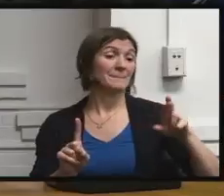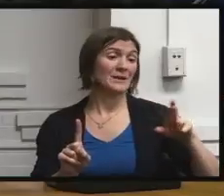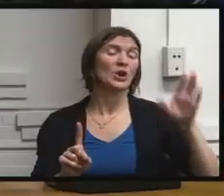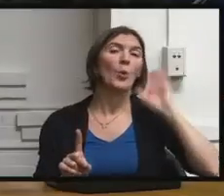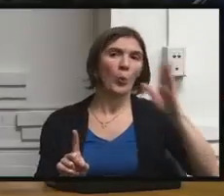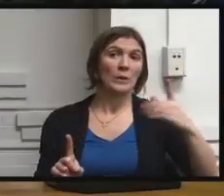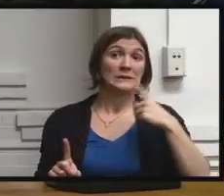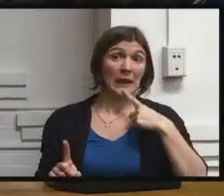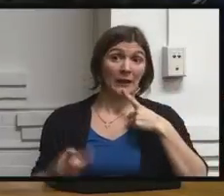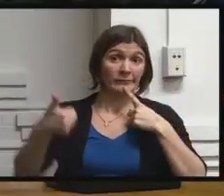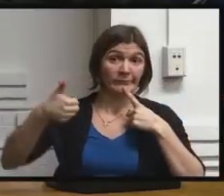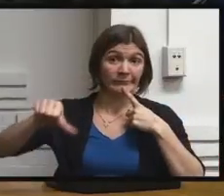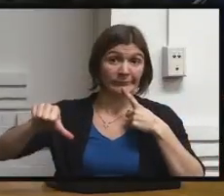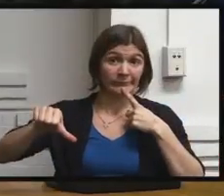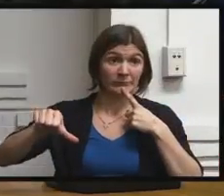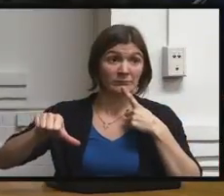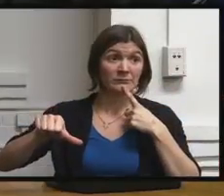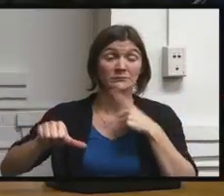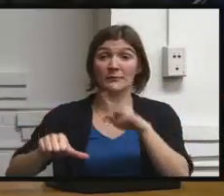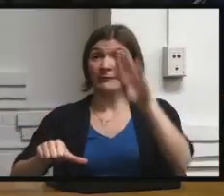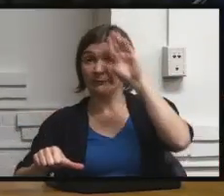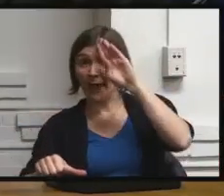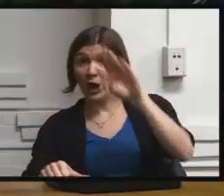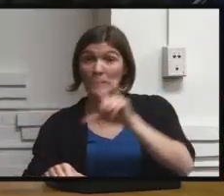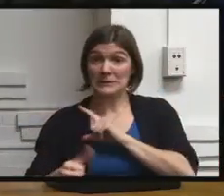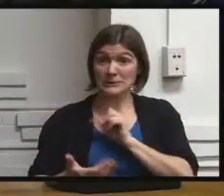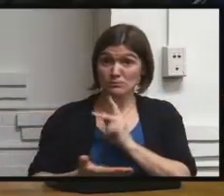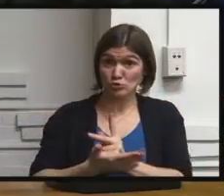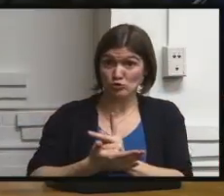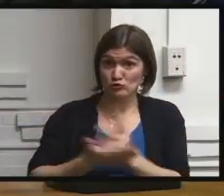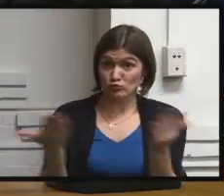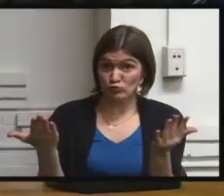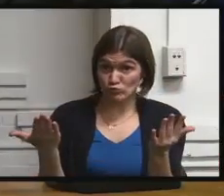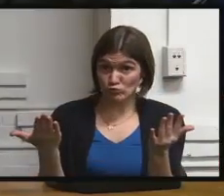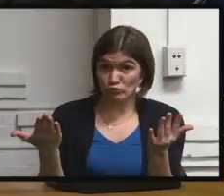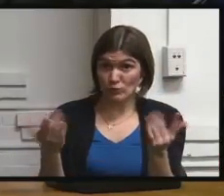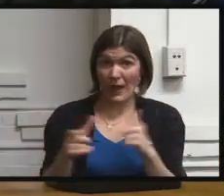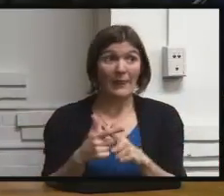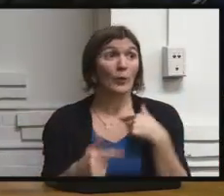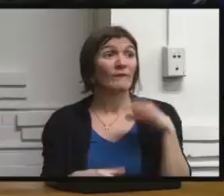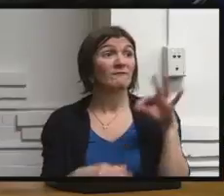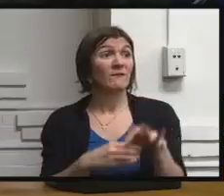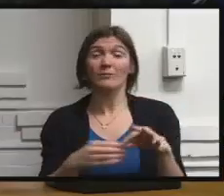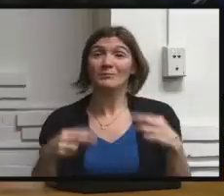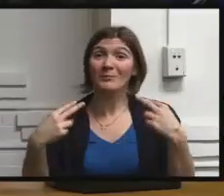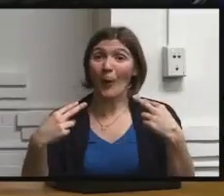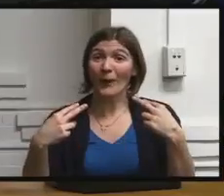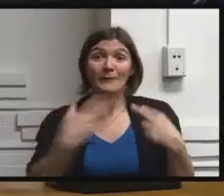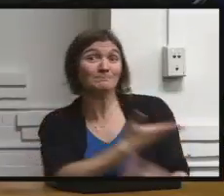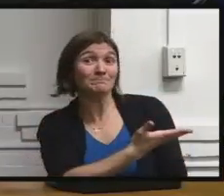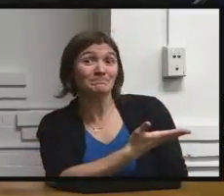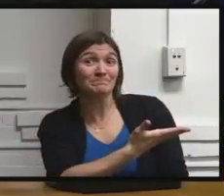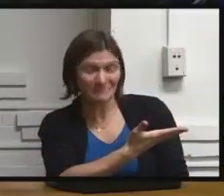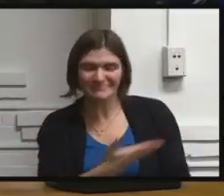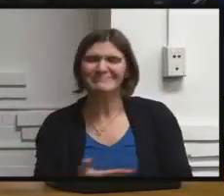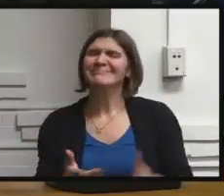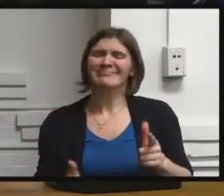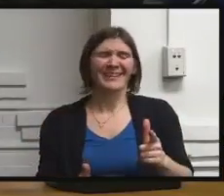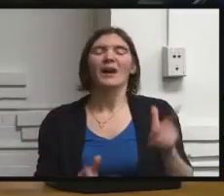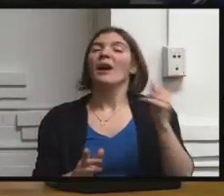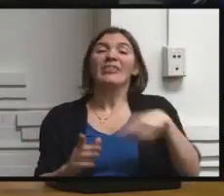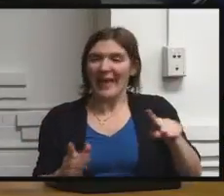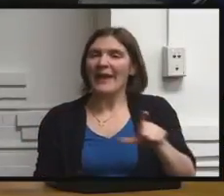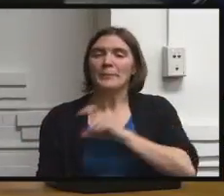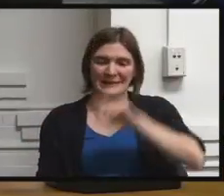tell us that the department heads have done what they need. And then we'll vote. Peter? The department heads have done what they